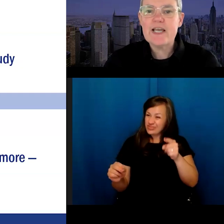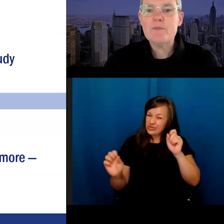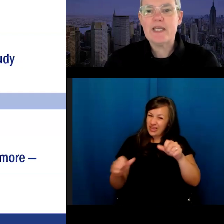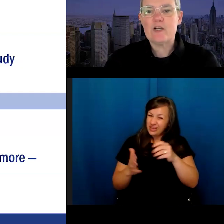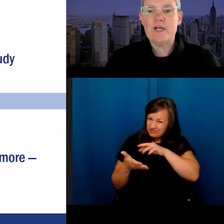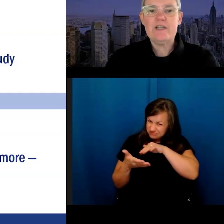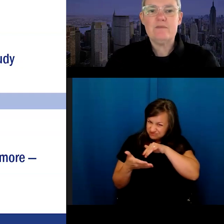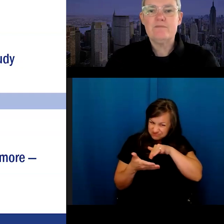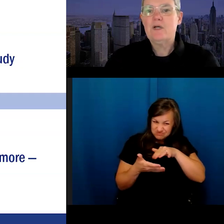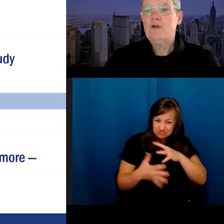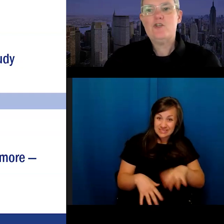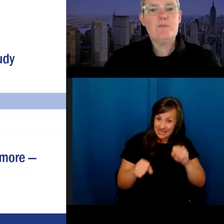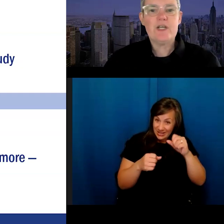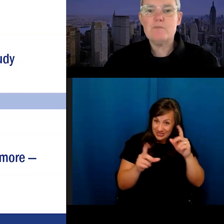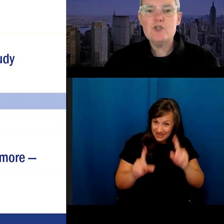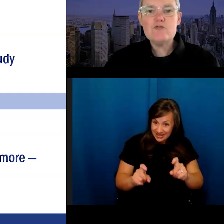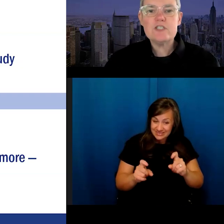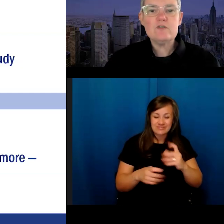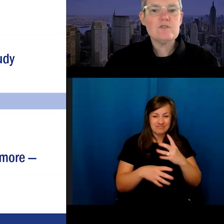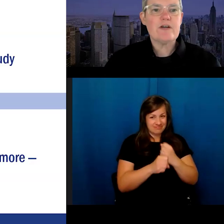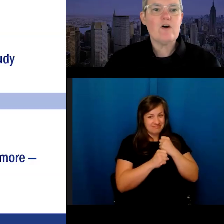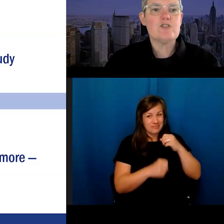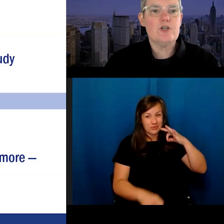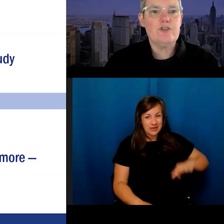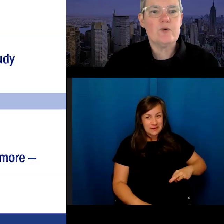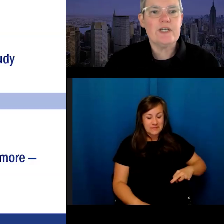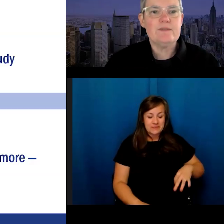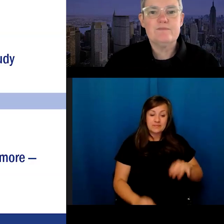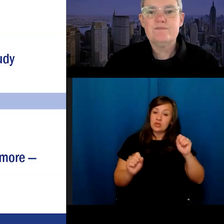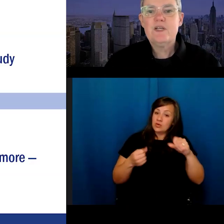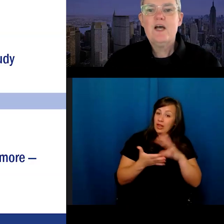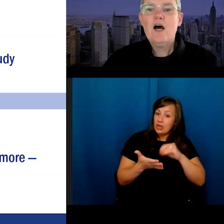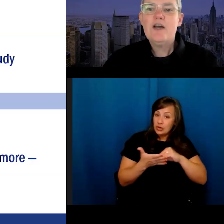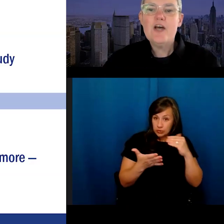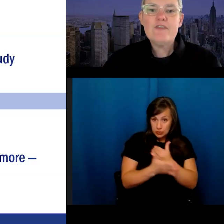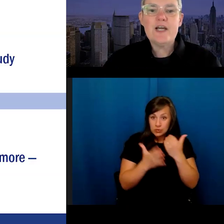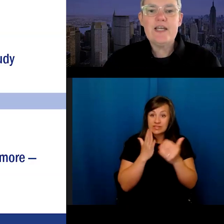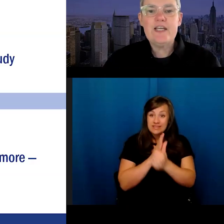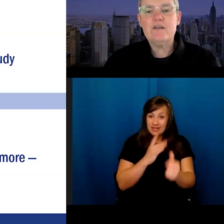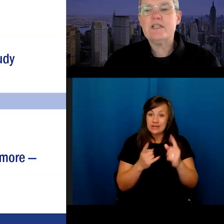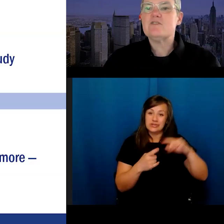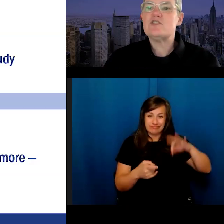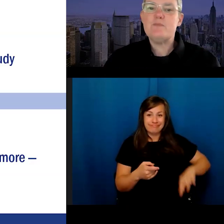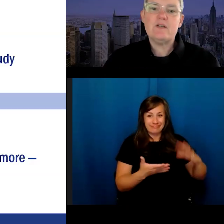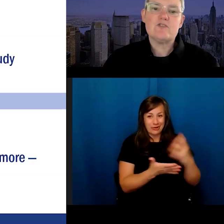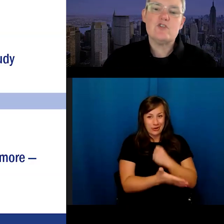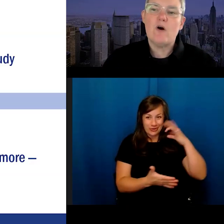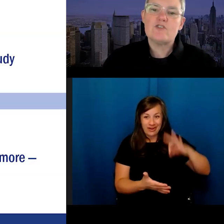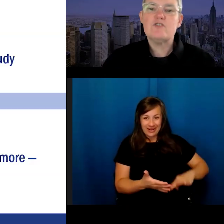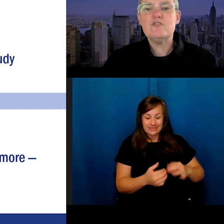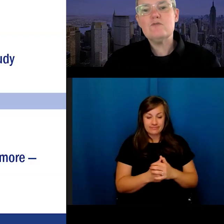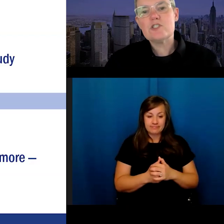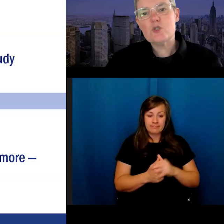for an exam and get credit. You can pick up new skills that also earn you credit. Another thing I hear is CPL is